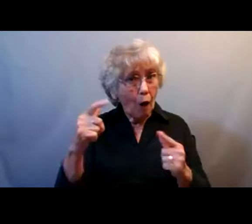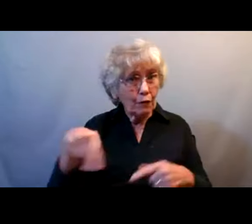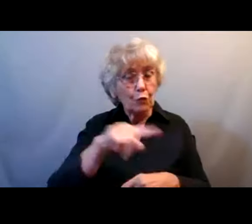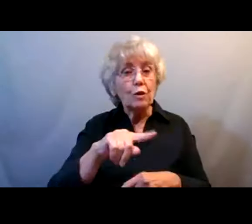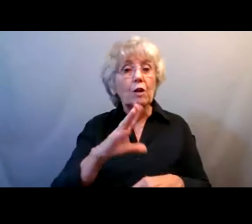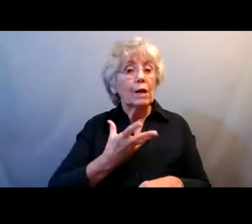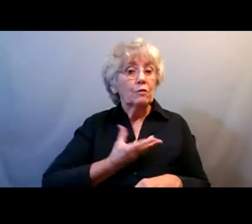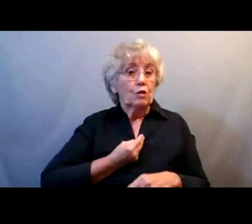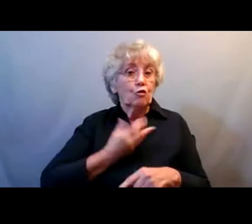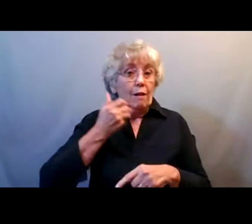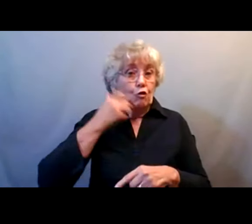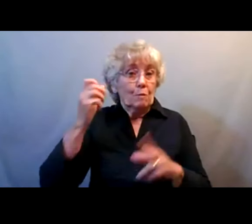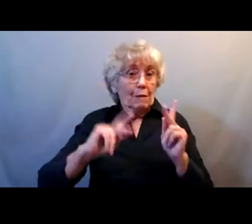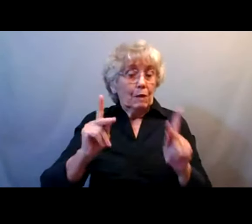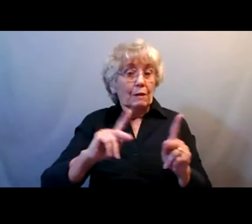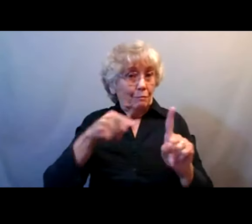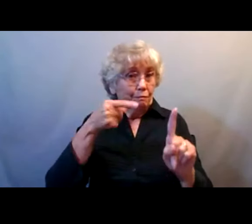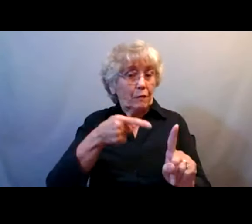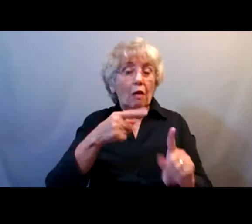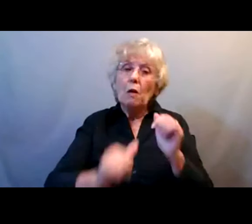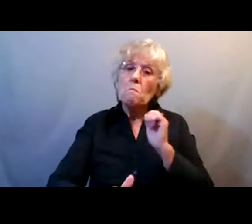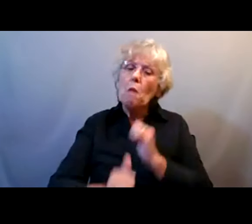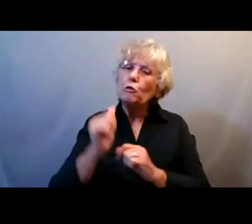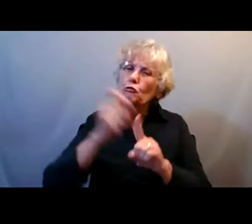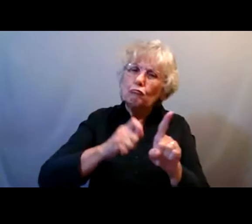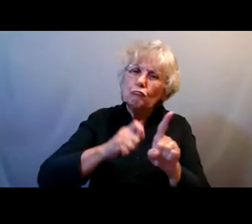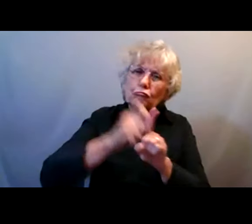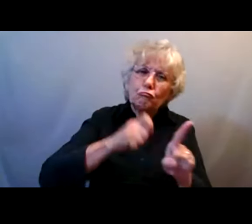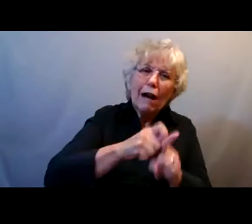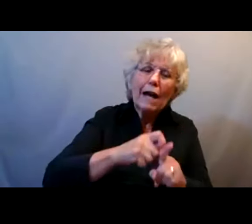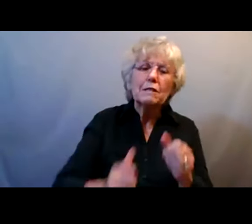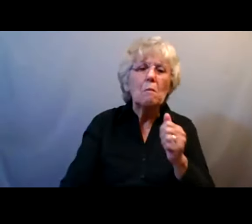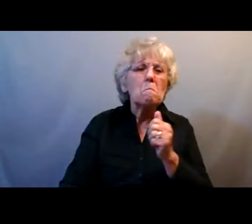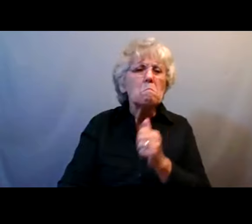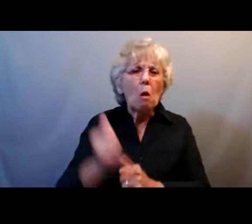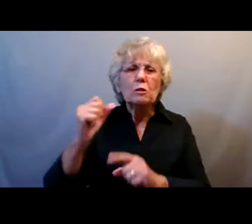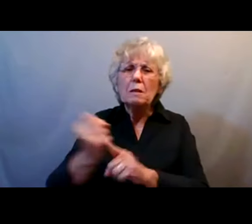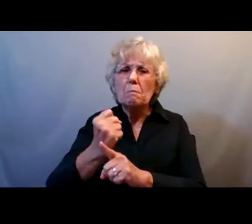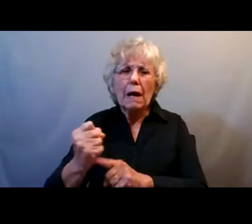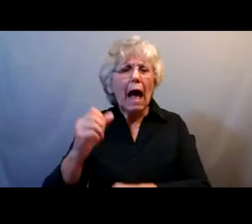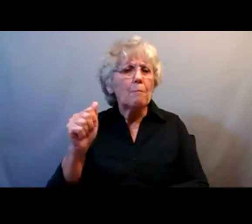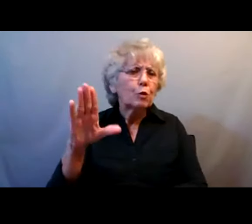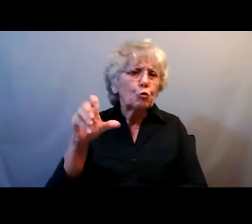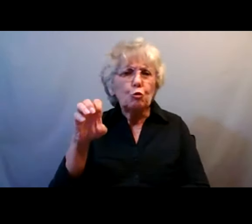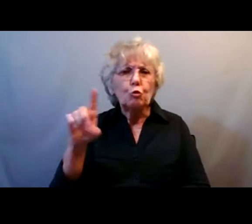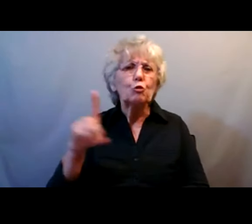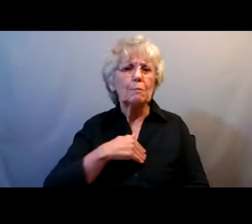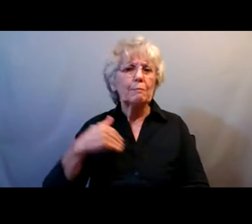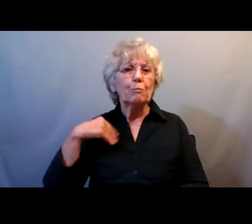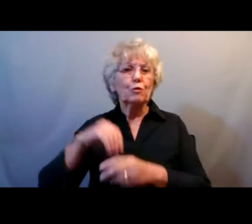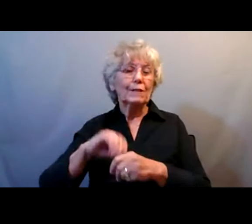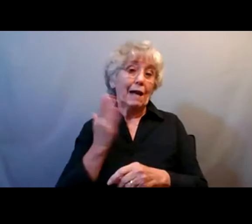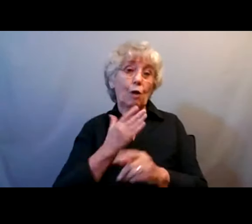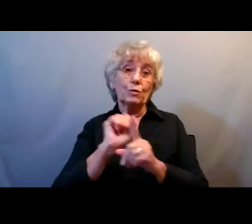transgender elders in particular are the most harassed, the most abused members of our society,